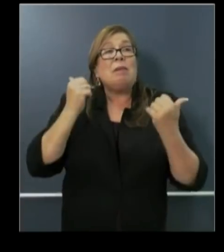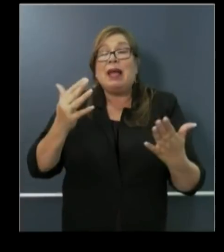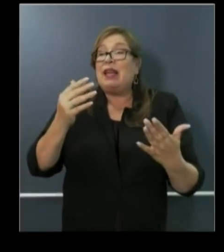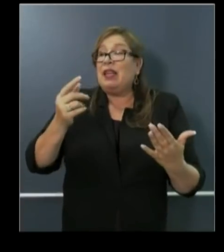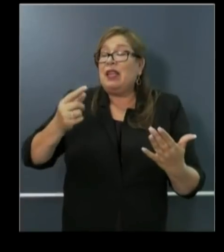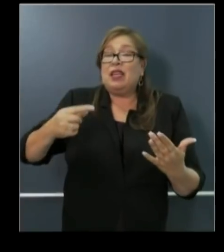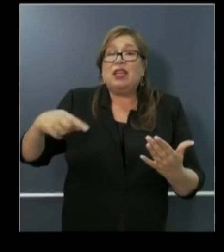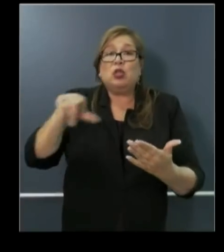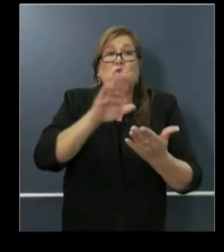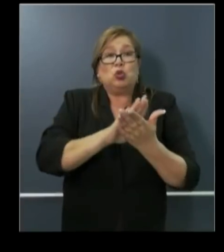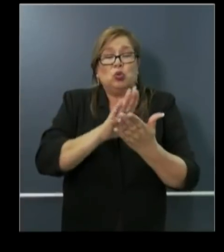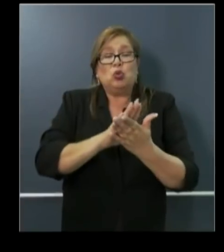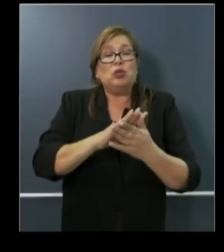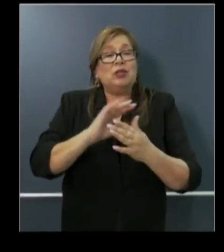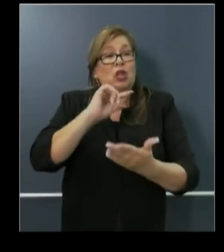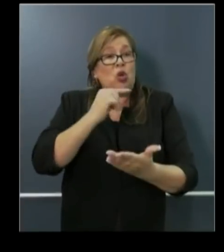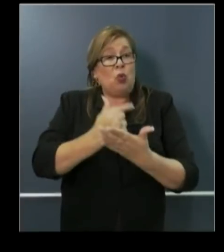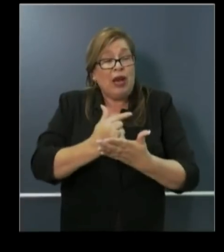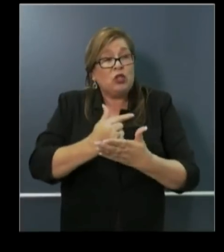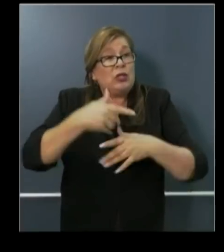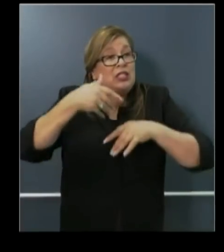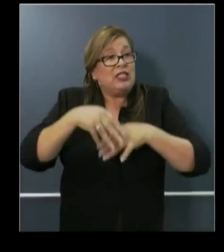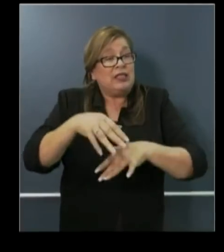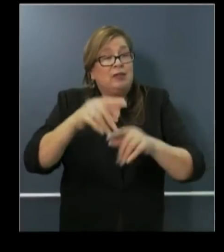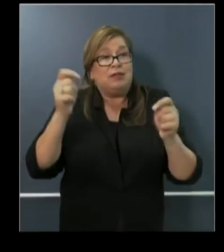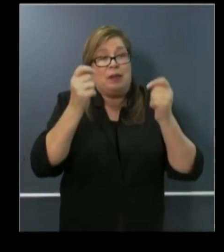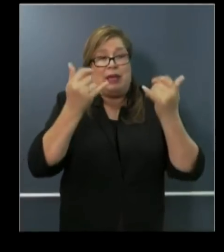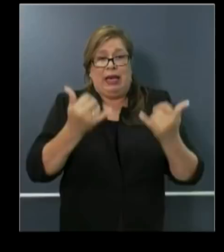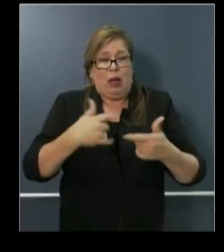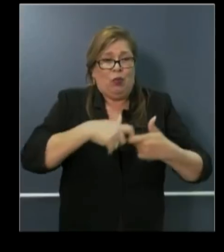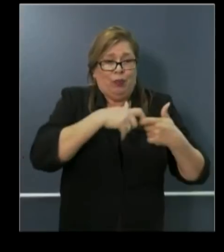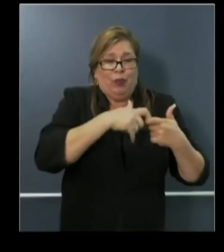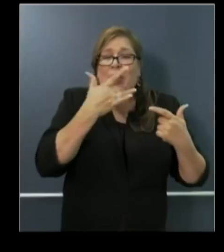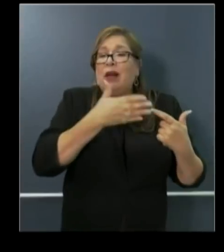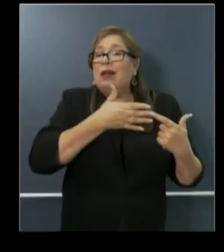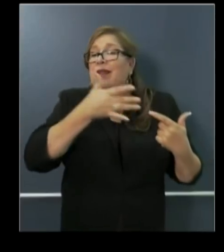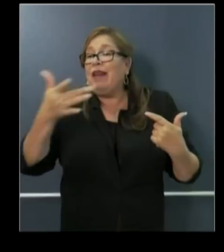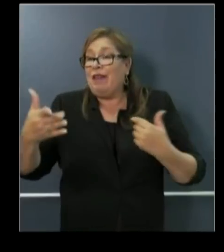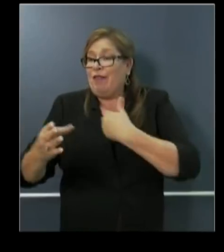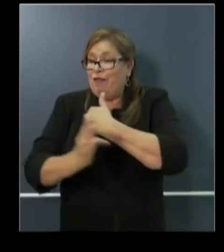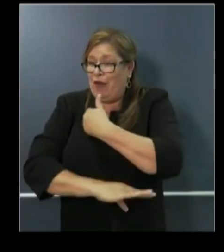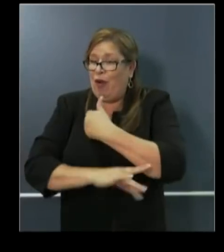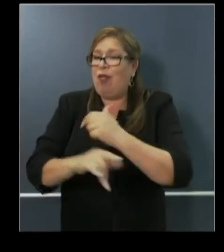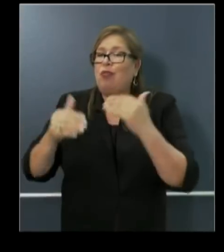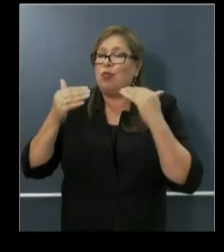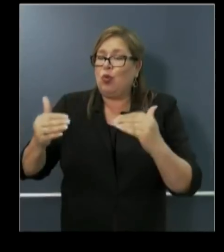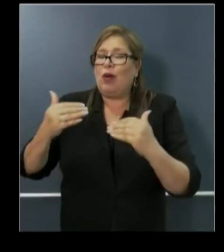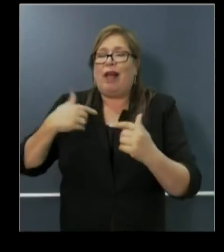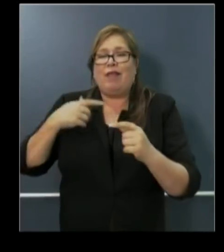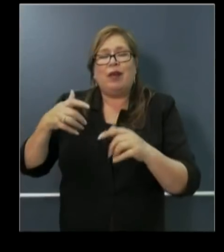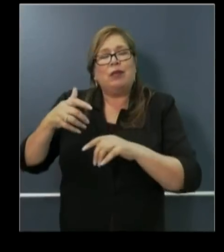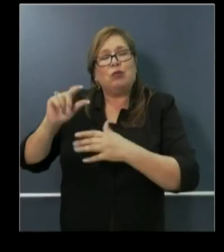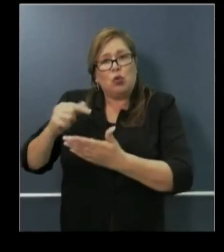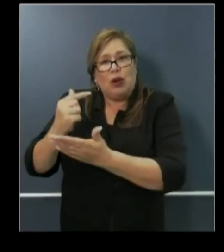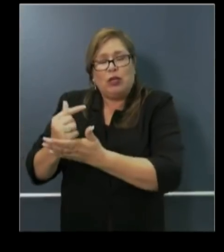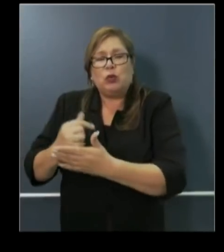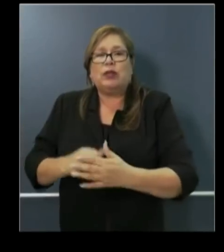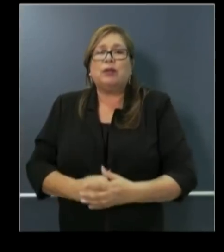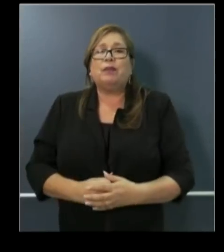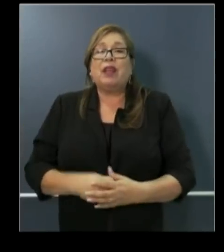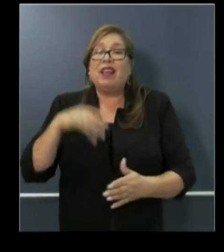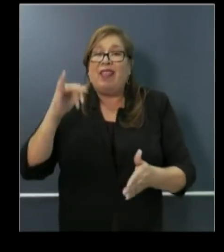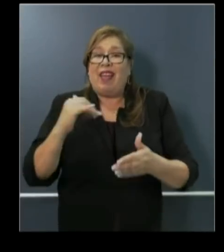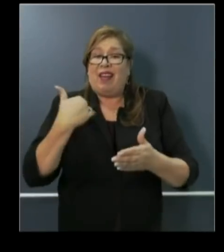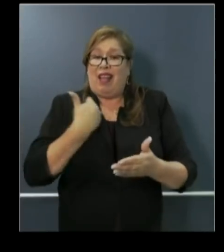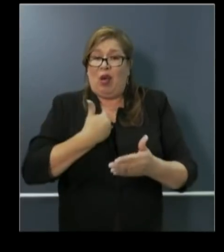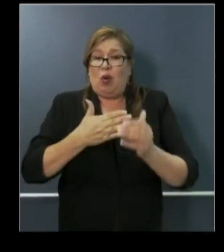are hoping to. And further, the guidance will illustrate how students can and should be held harmless in grading,